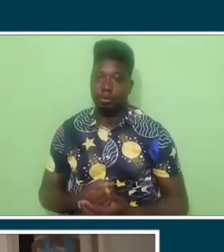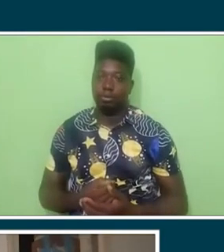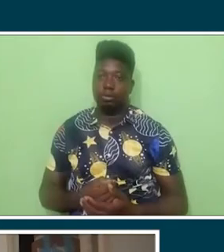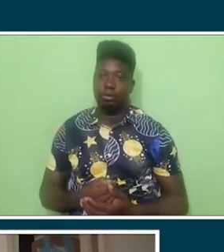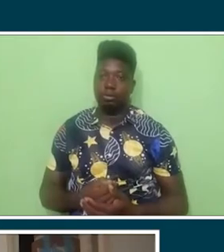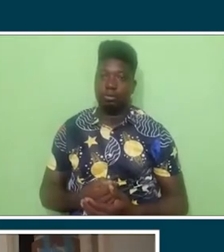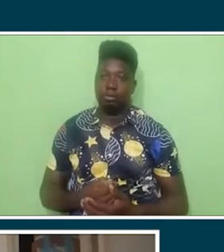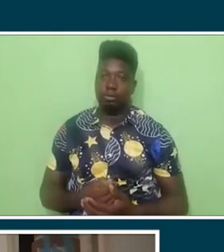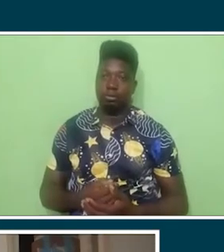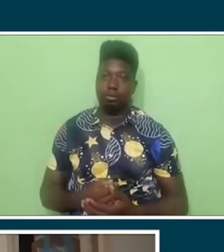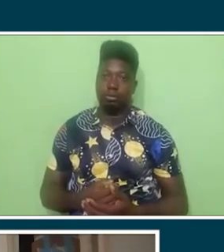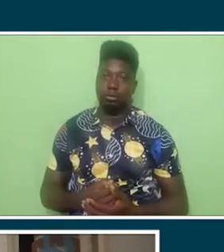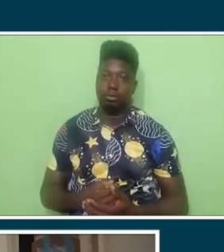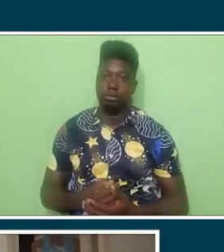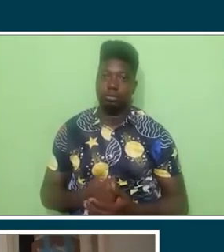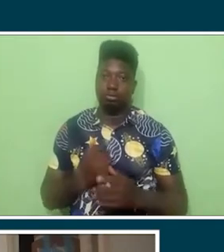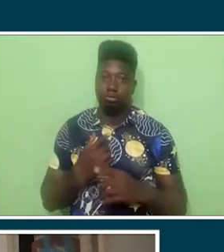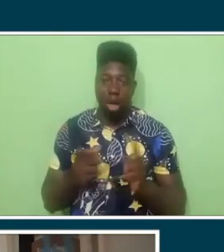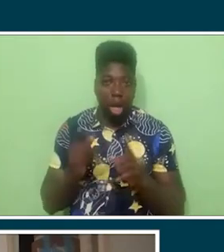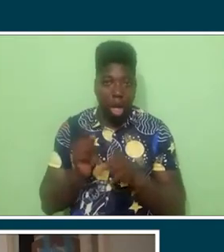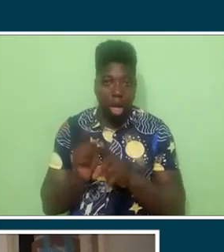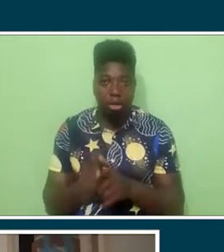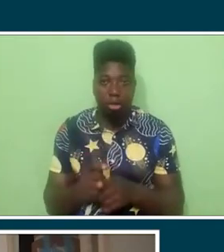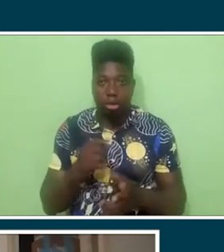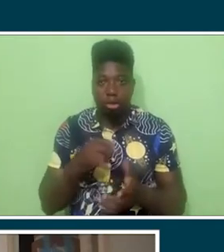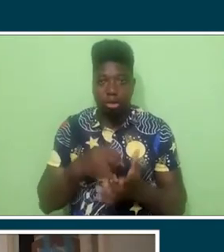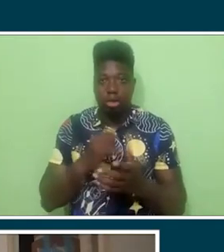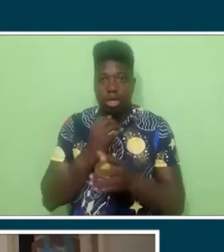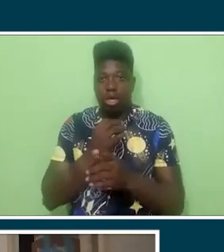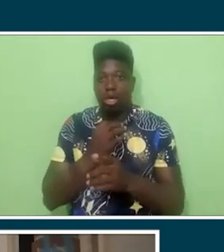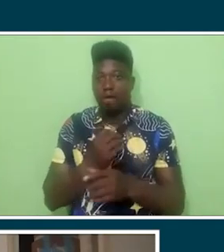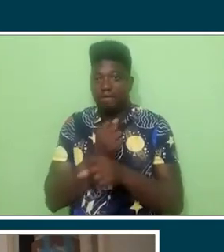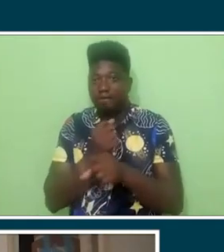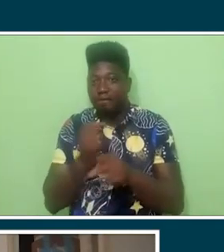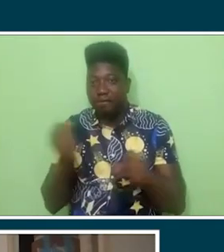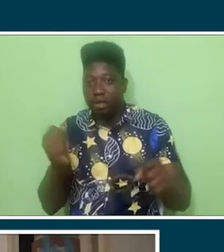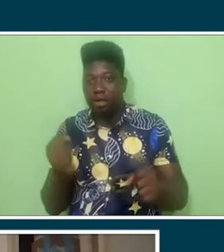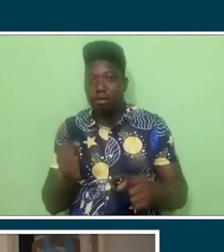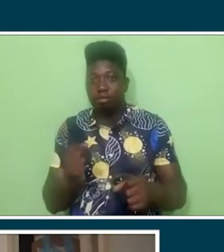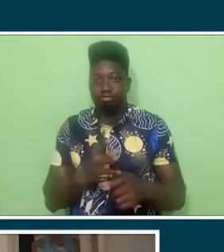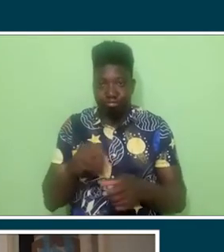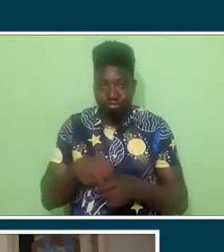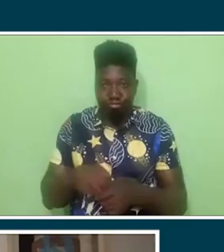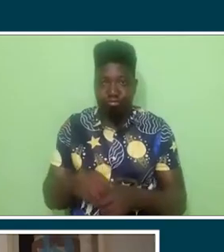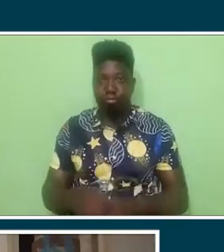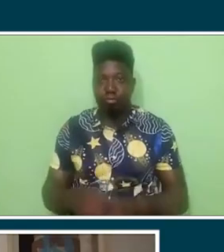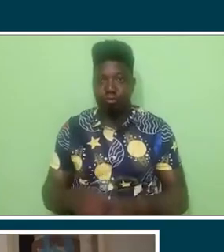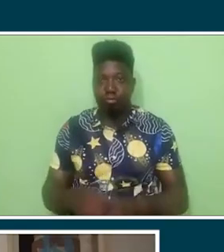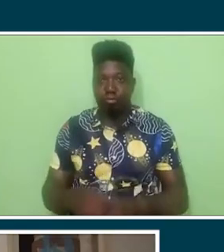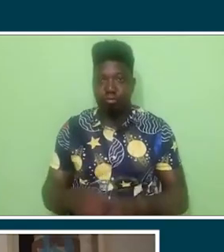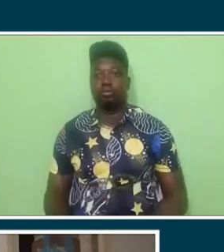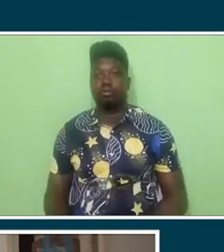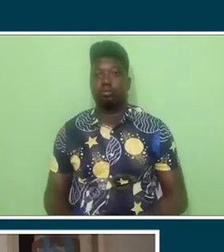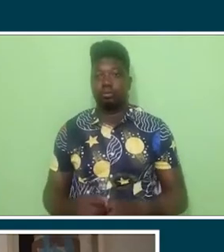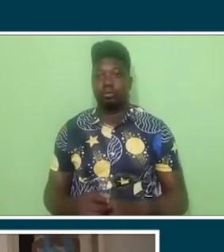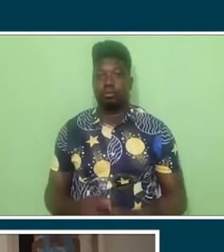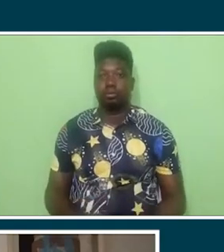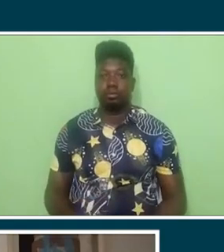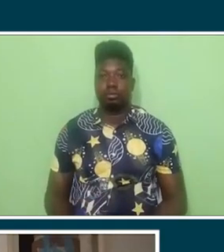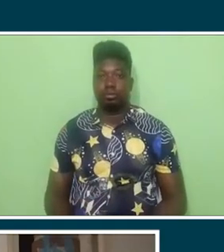but also it's a freedom that also includes you, that I want you to be free as well. I want you to love yourself as